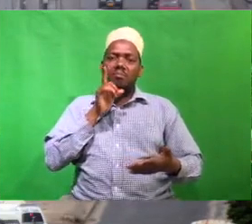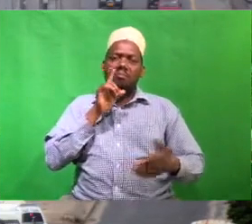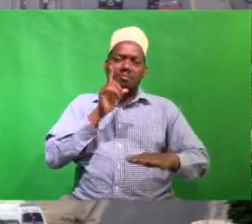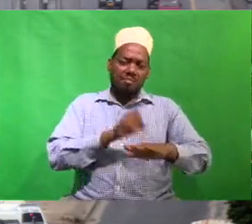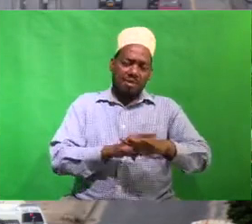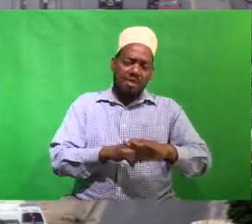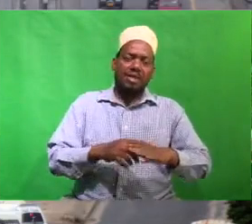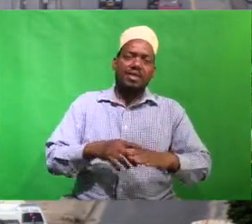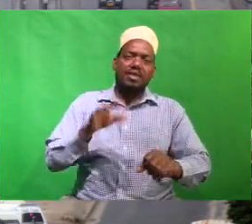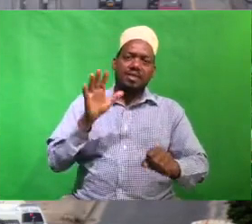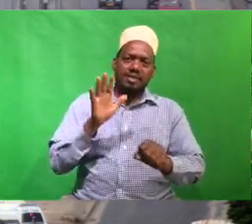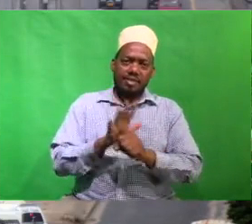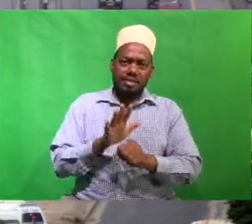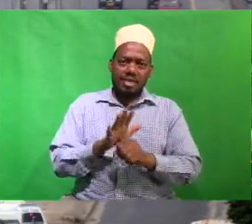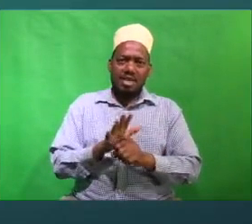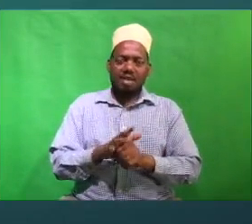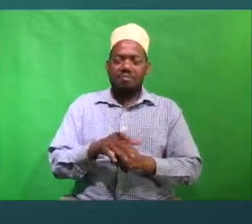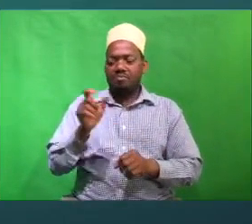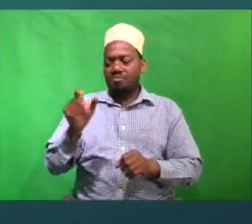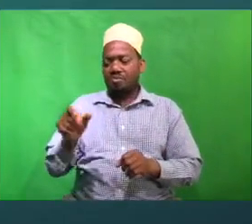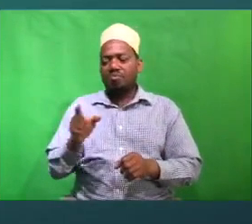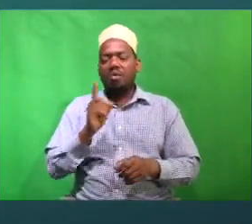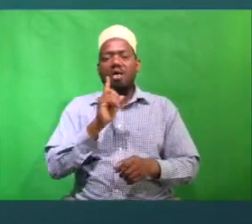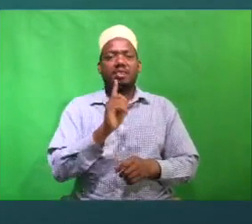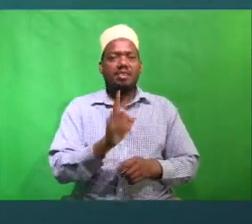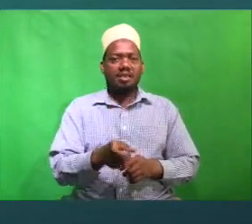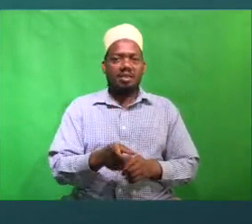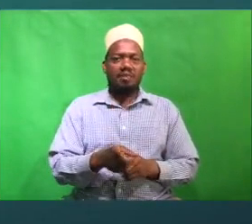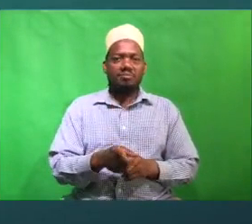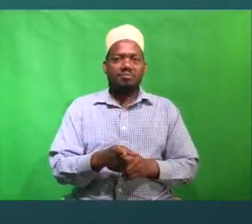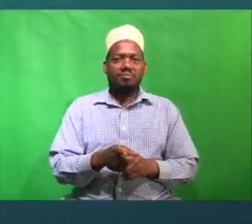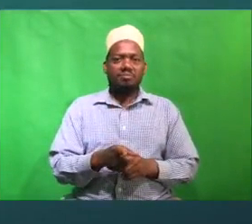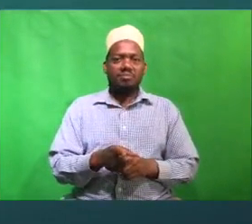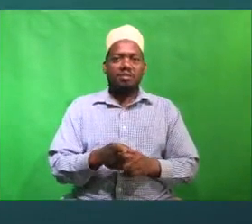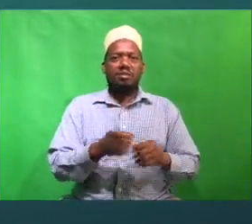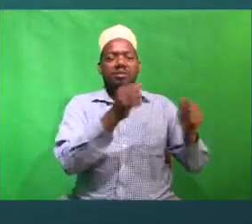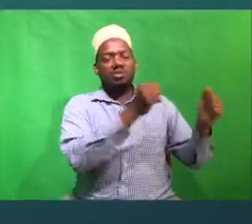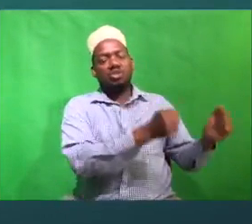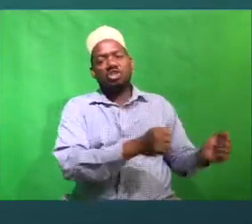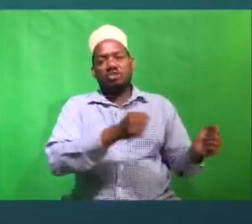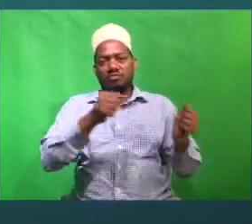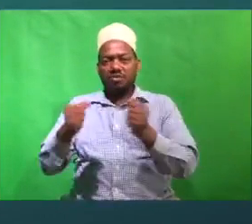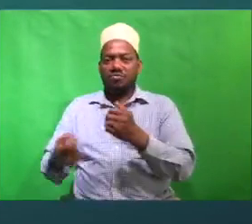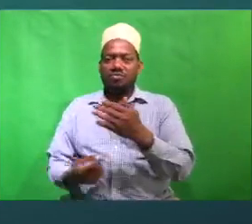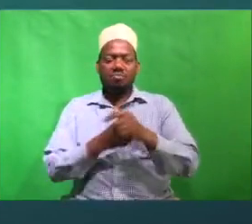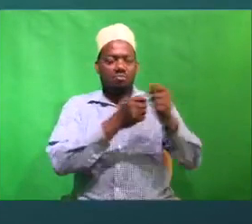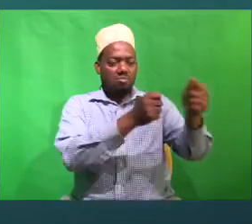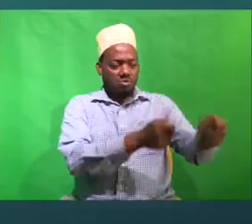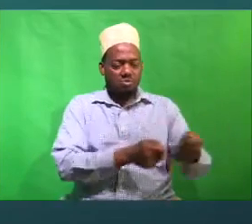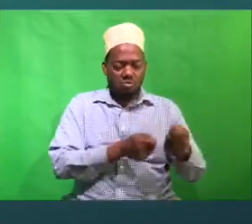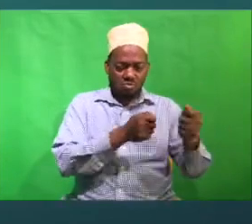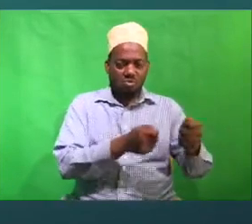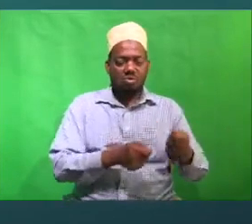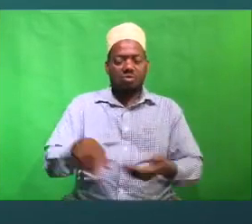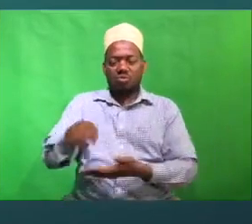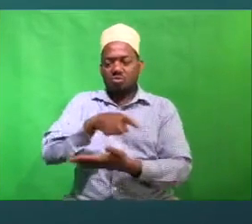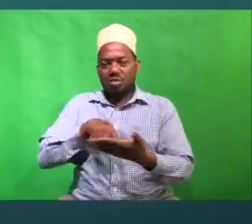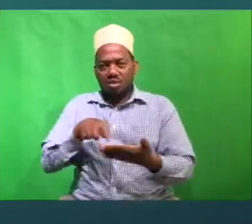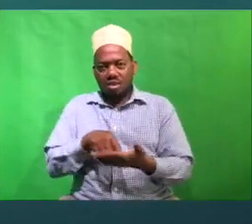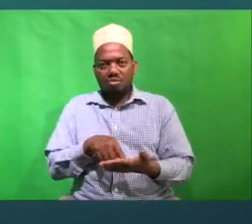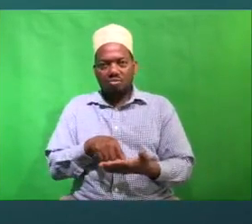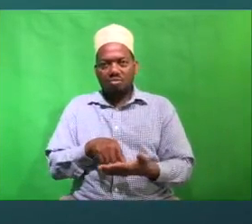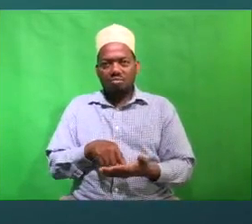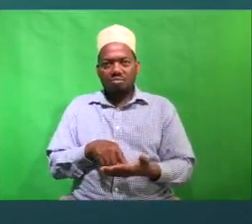for that road, because the people can take the crops to the rural area and shift it to the town area where the market is